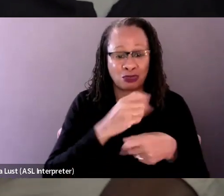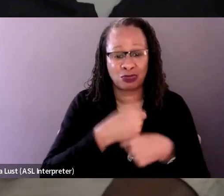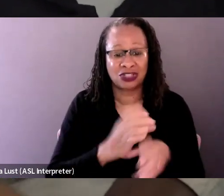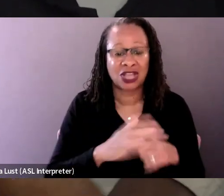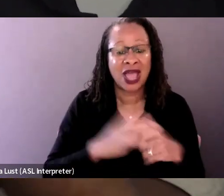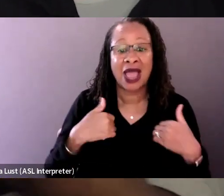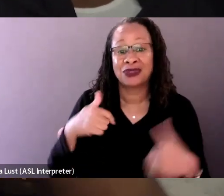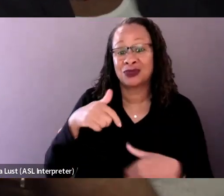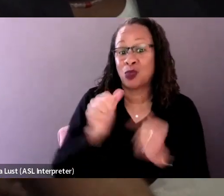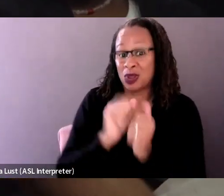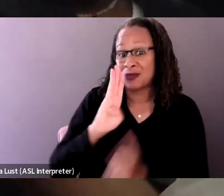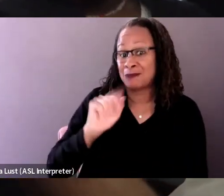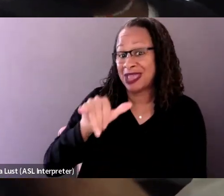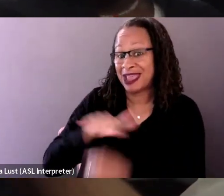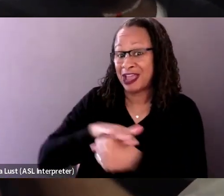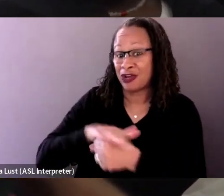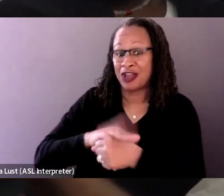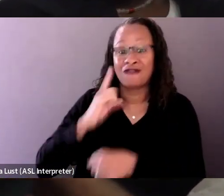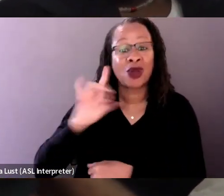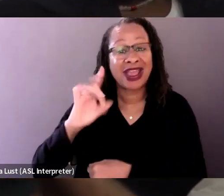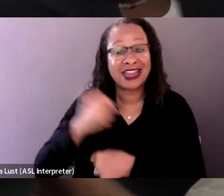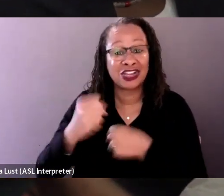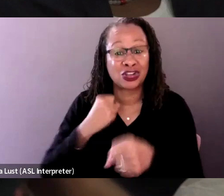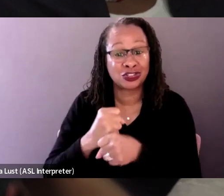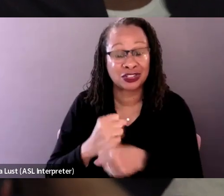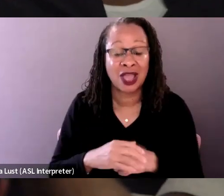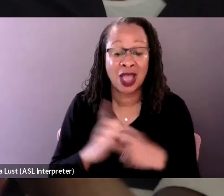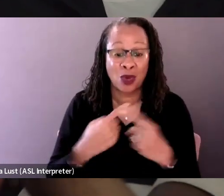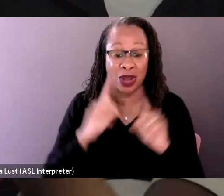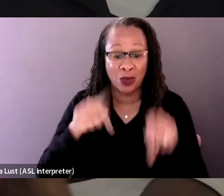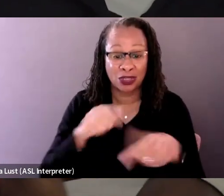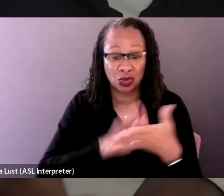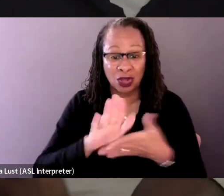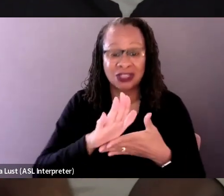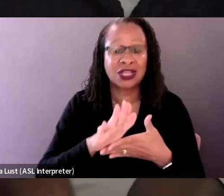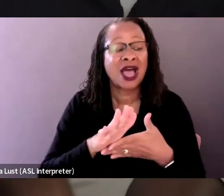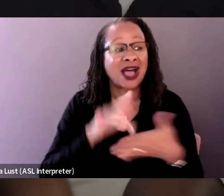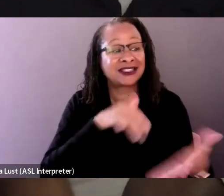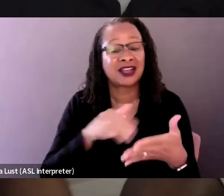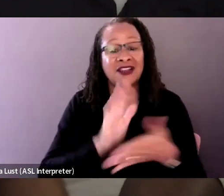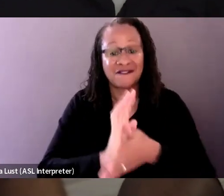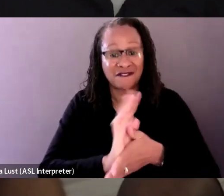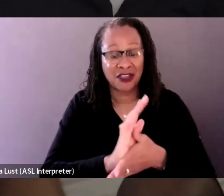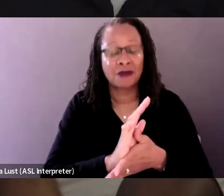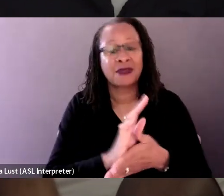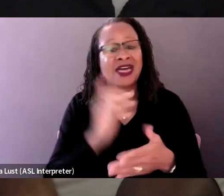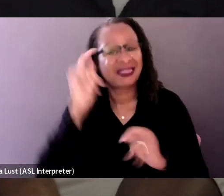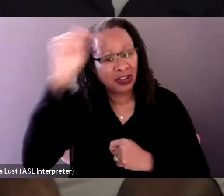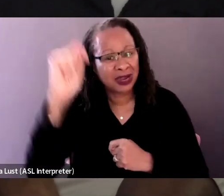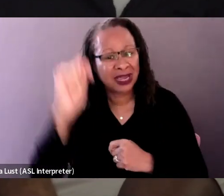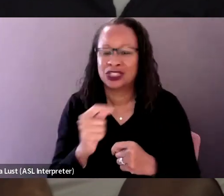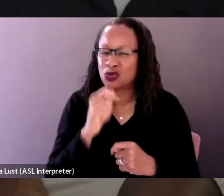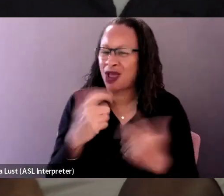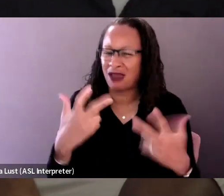years. And when I went to college, I studied film theory, so there was very little hands-on applications.